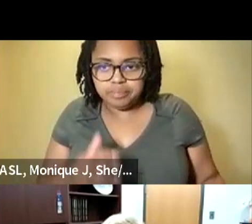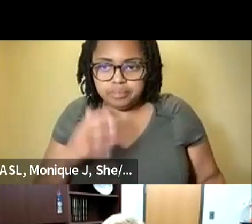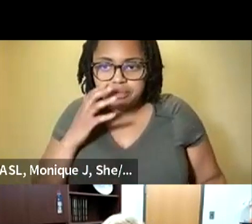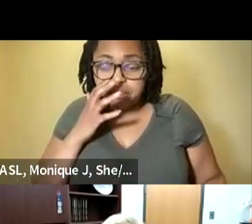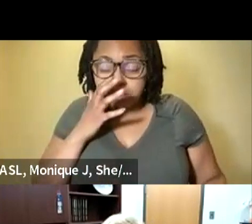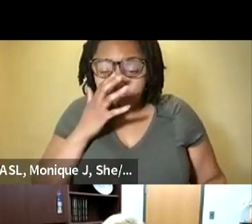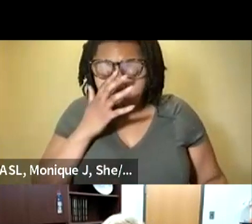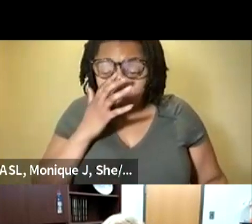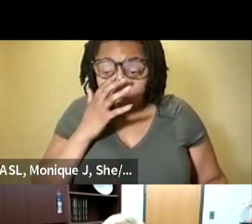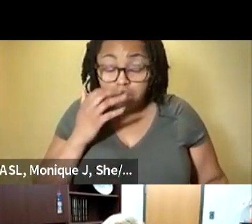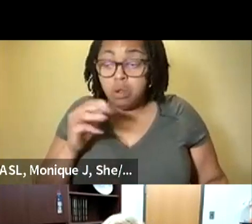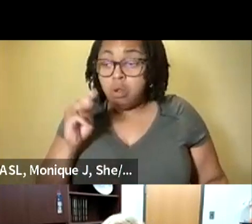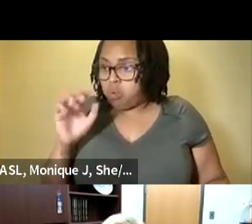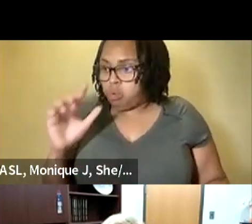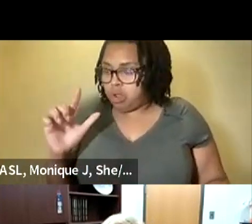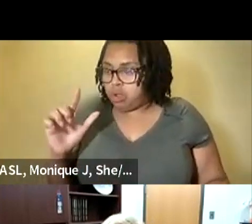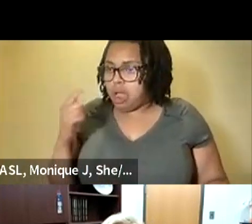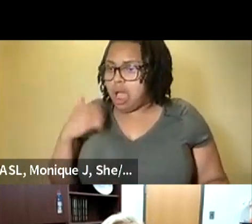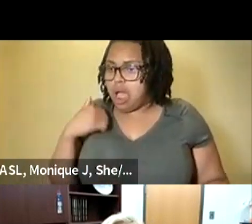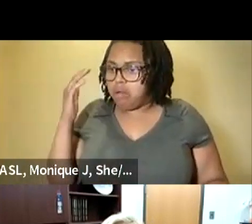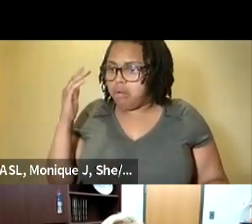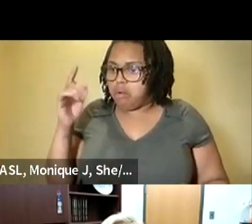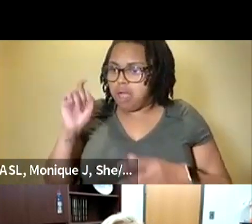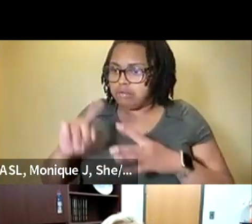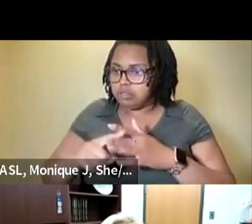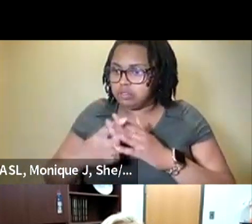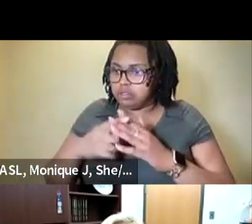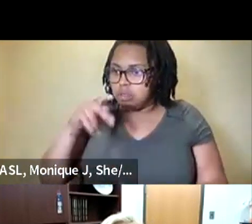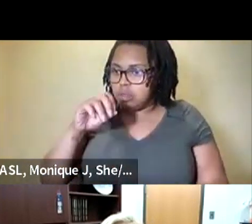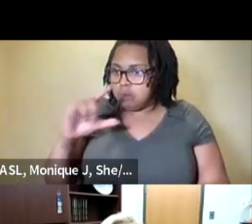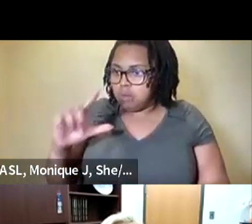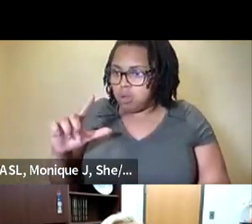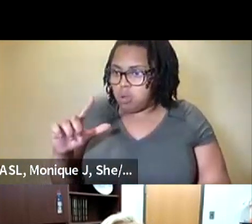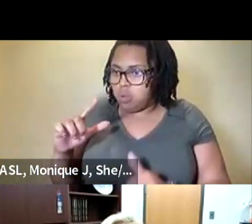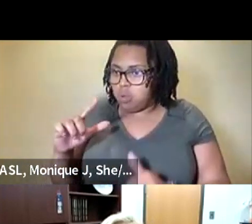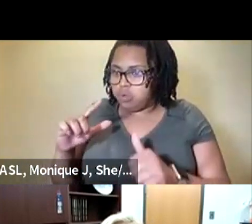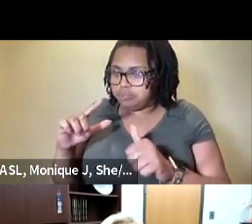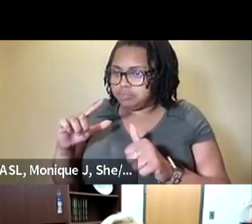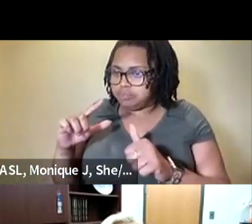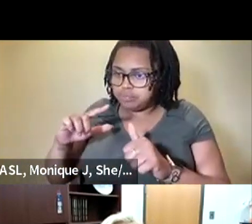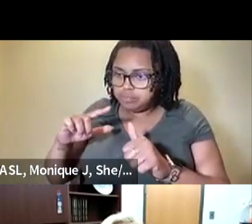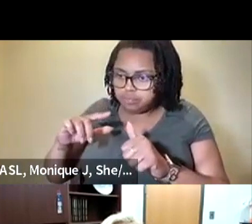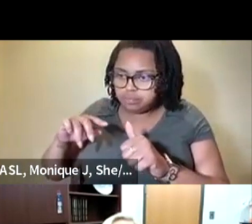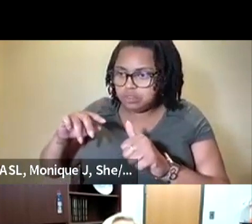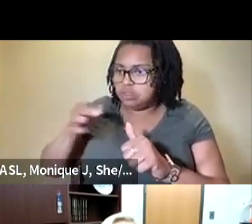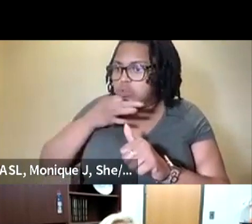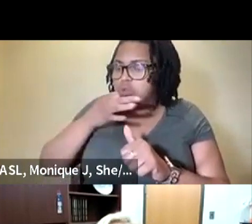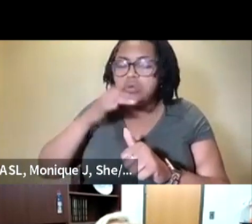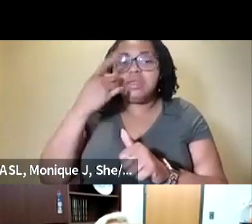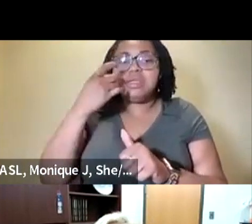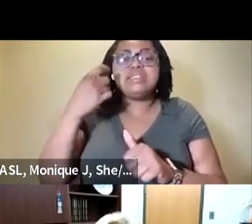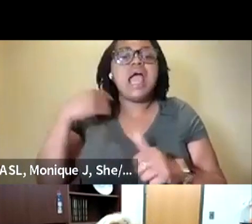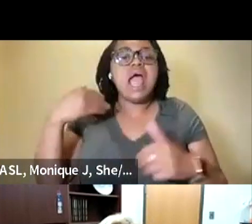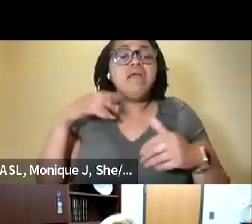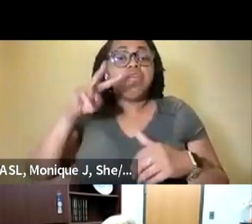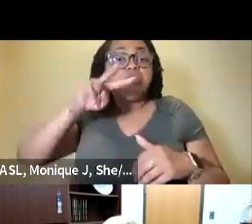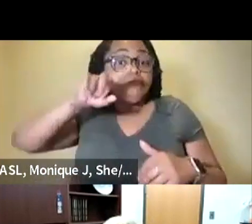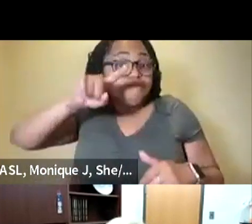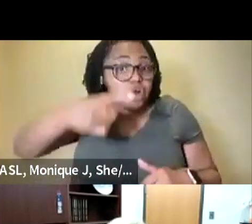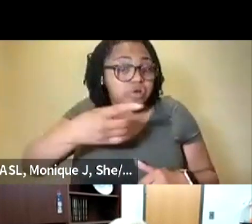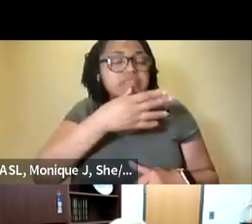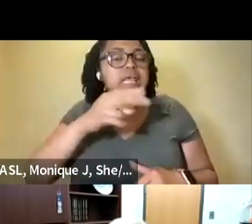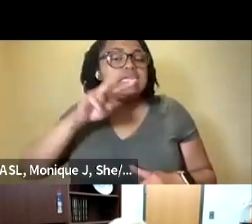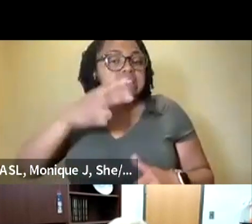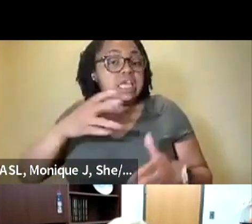Well, I'm going to have to launch the poll in a second because I also have the first full and second terms in that same poll. Would anybody like